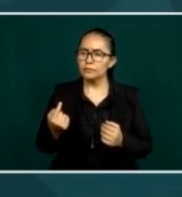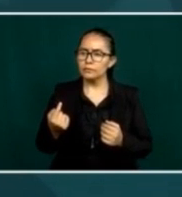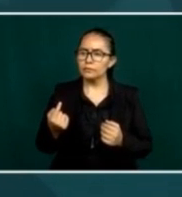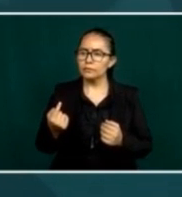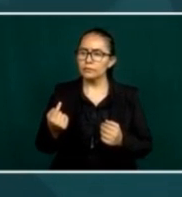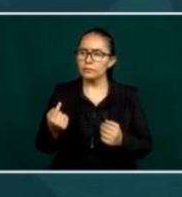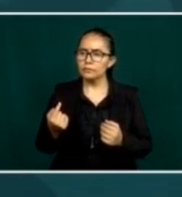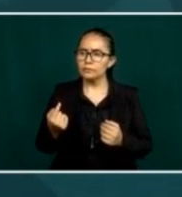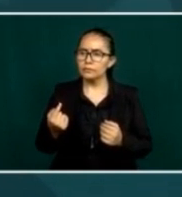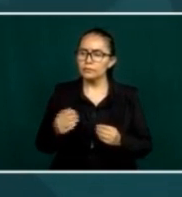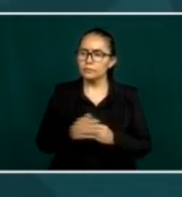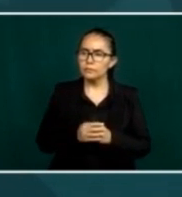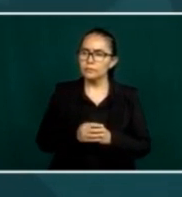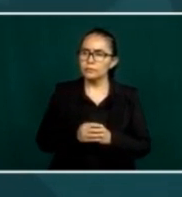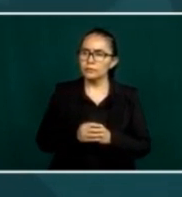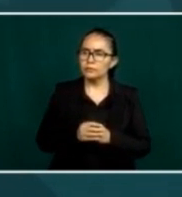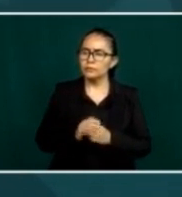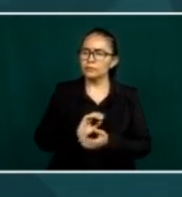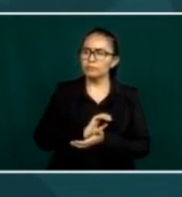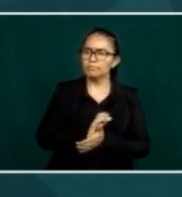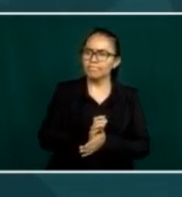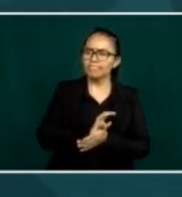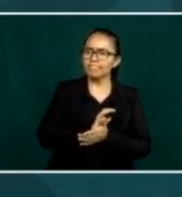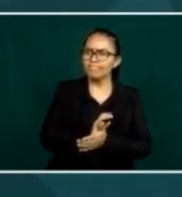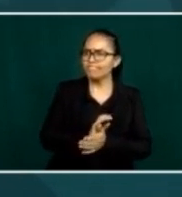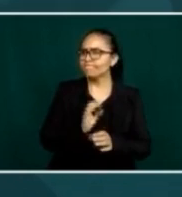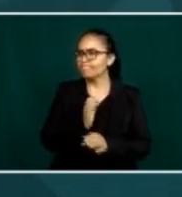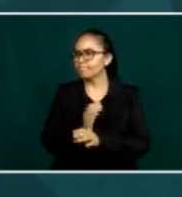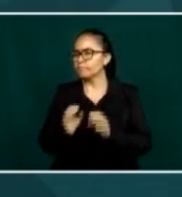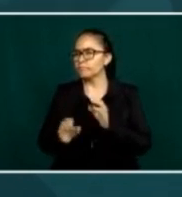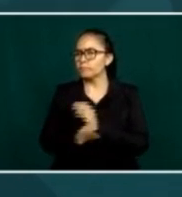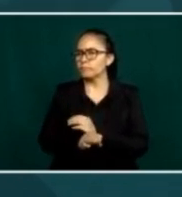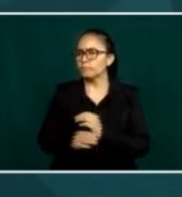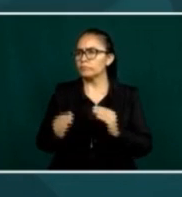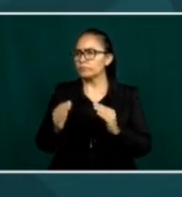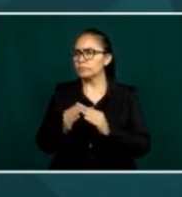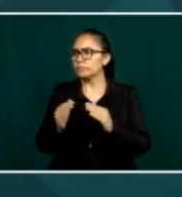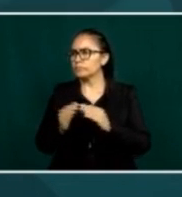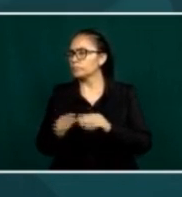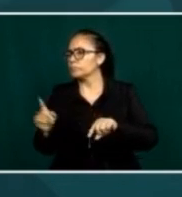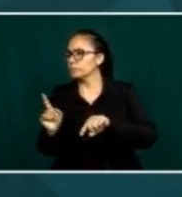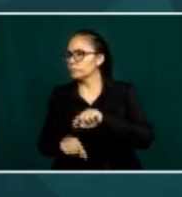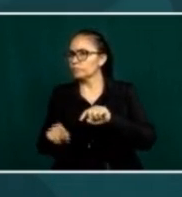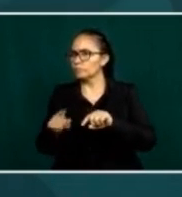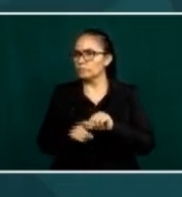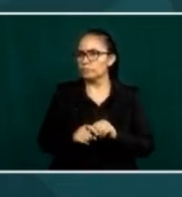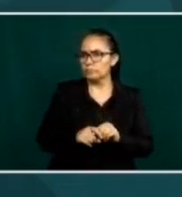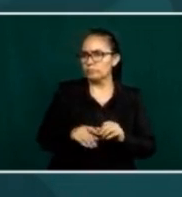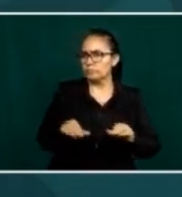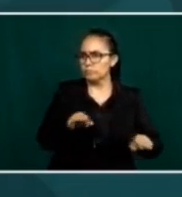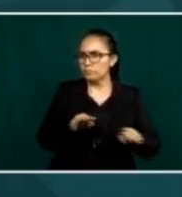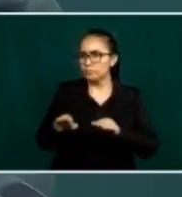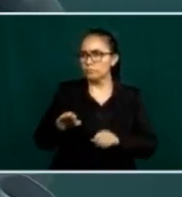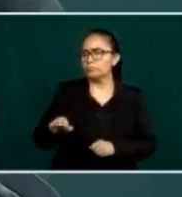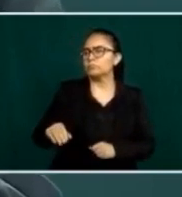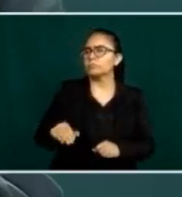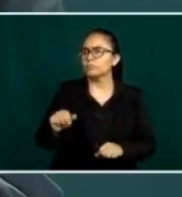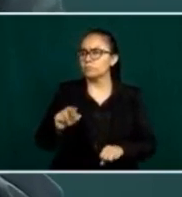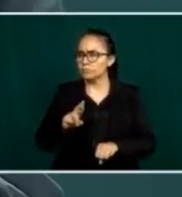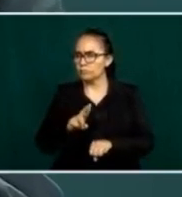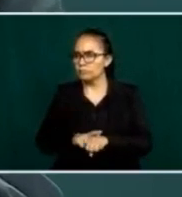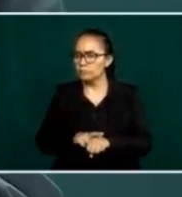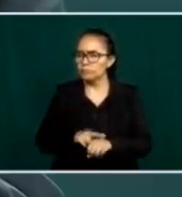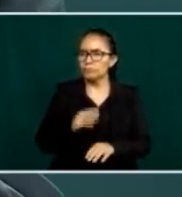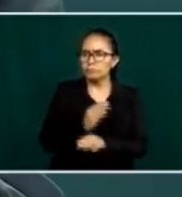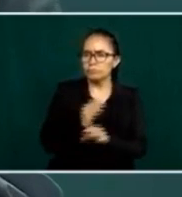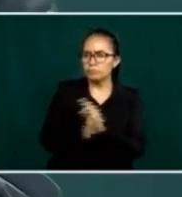So they used to inform the another address just so they could say they informed, but then they showed up and used to